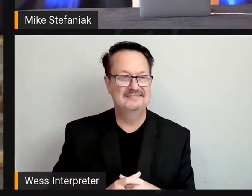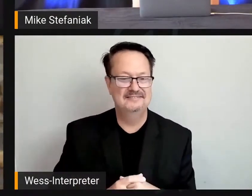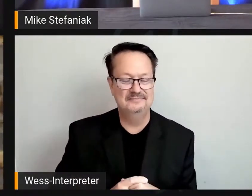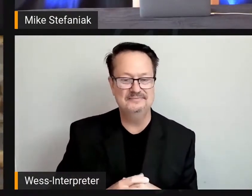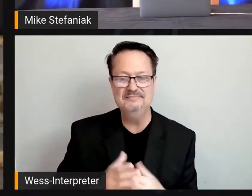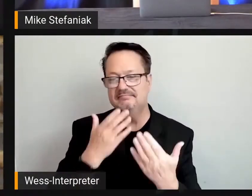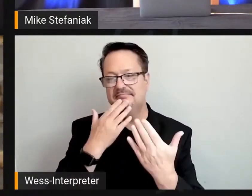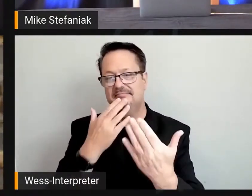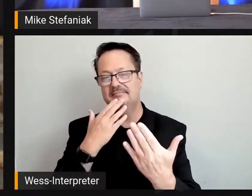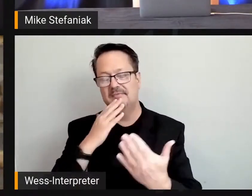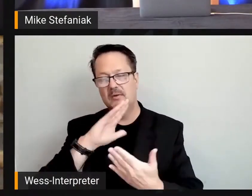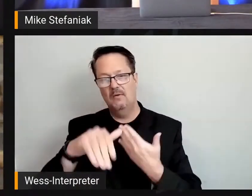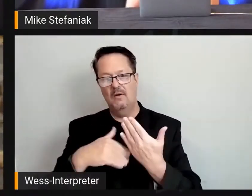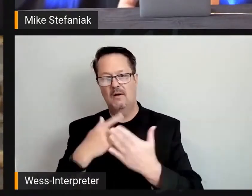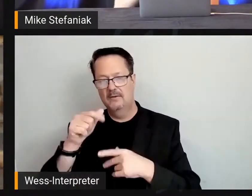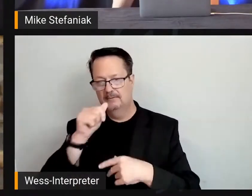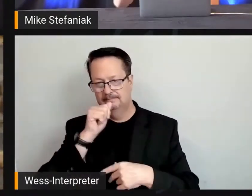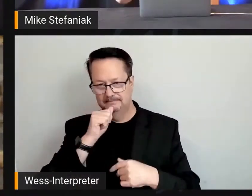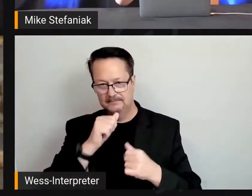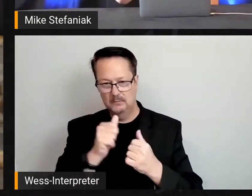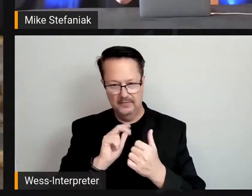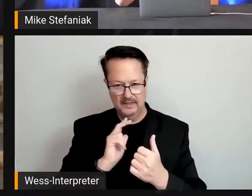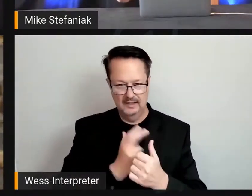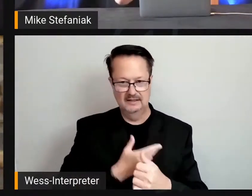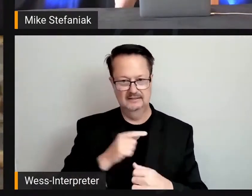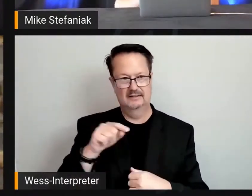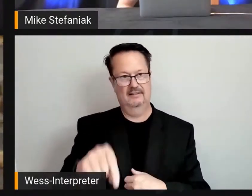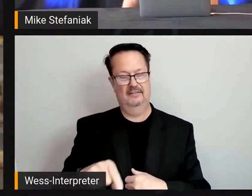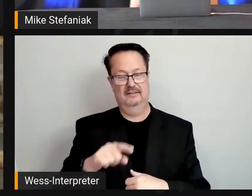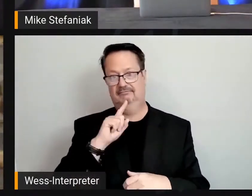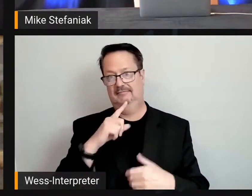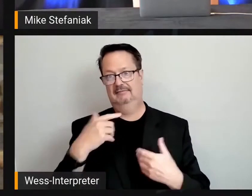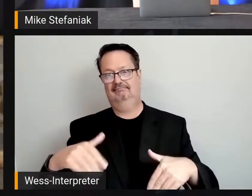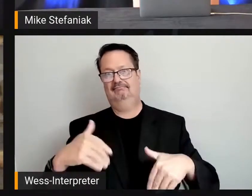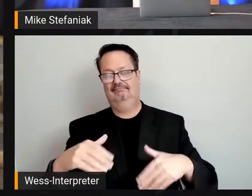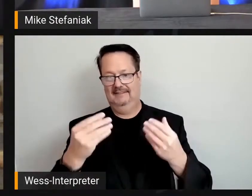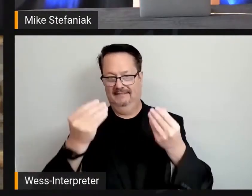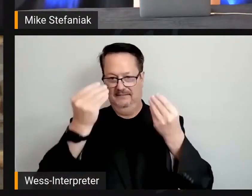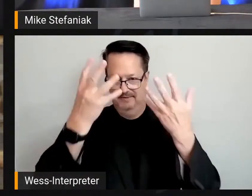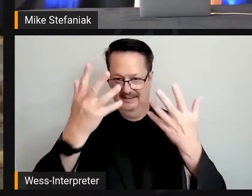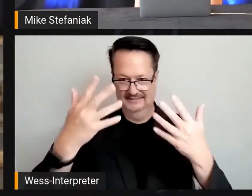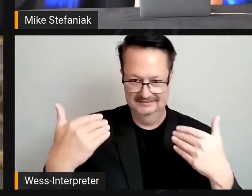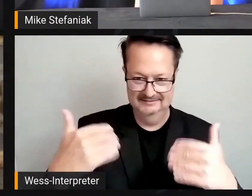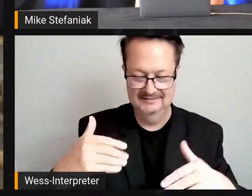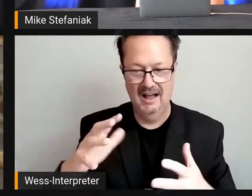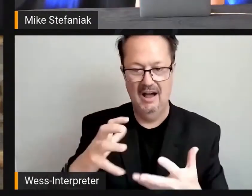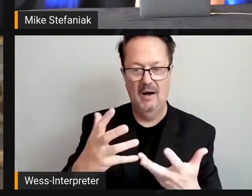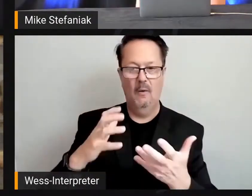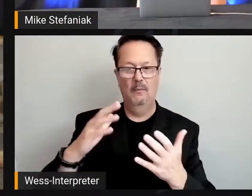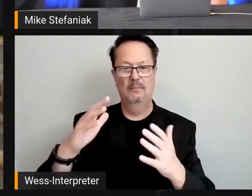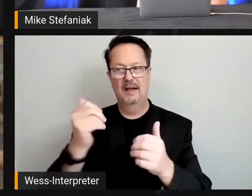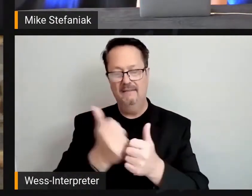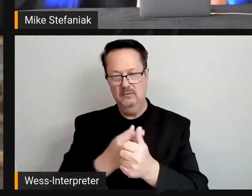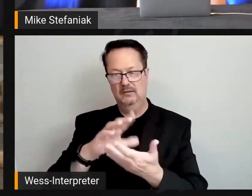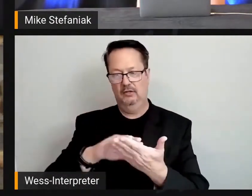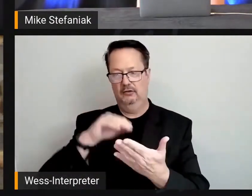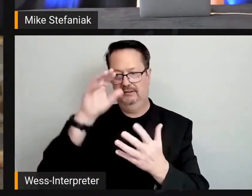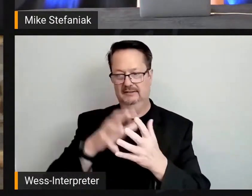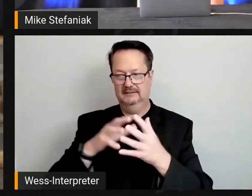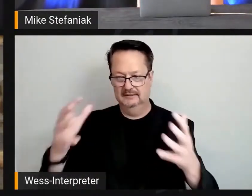Thank you all for sticking with us. This has been just so much information today, and I hope everyone's learning a ton. This next